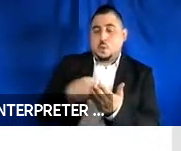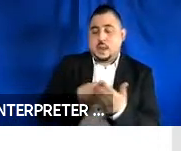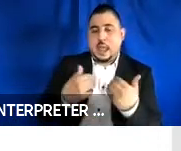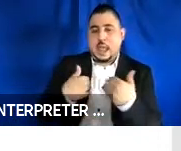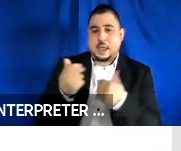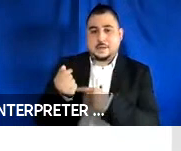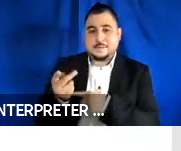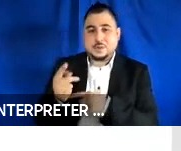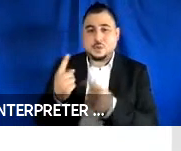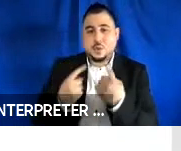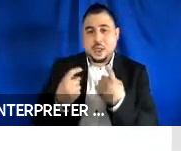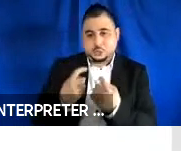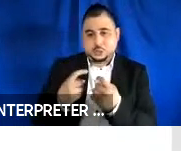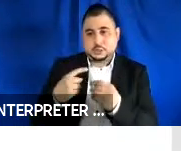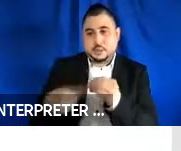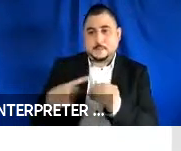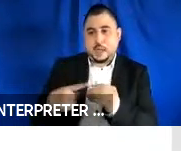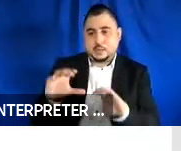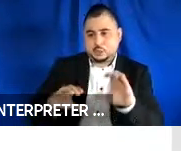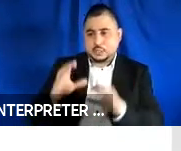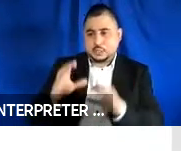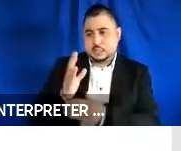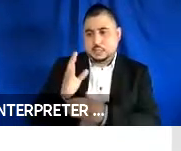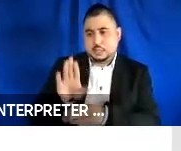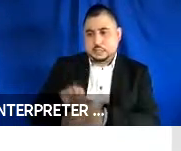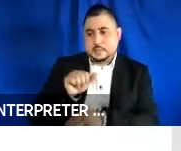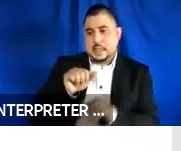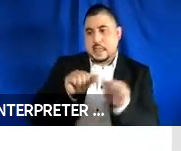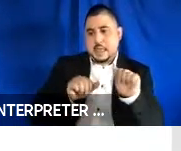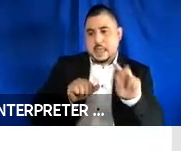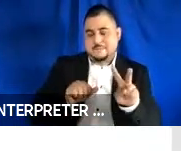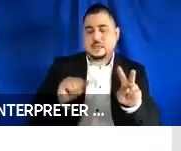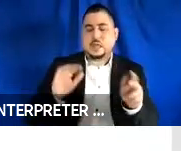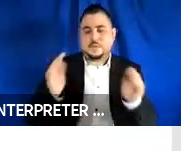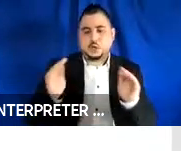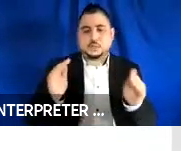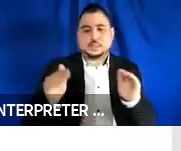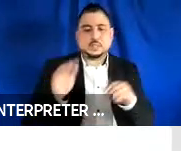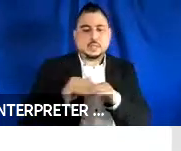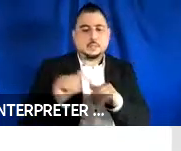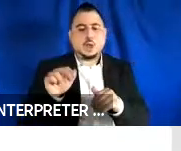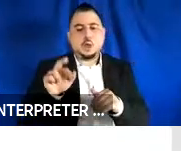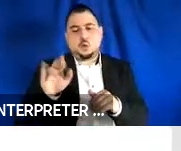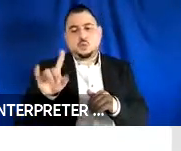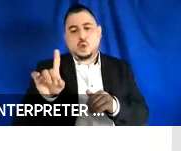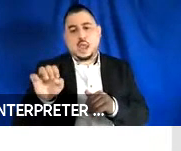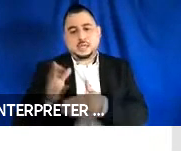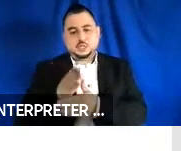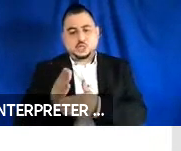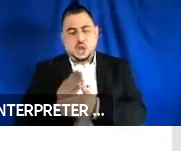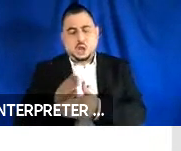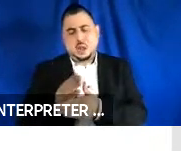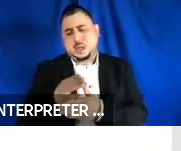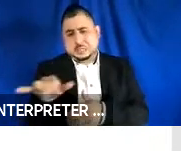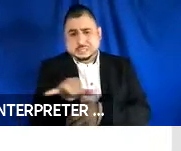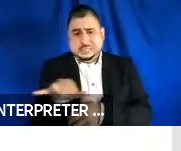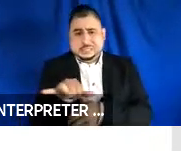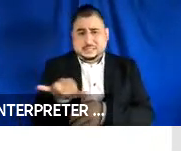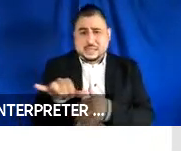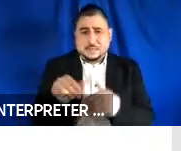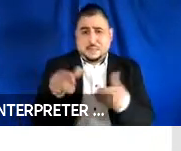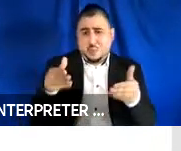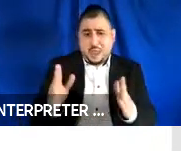couple questions come into the chat about summoning an AV versus summoning a ride sharing. I'm assuming they're about the same, but maybe